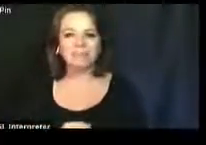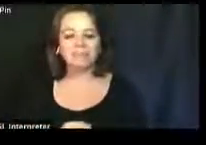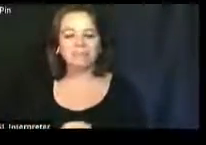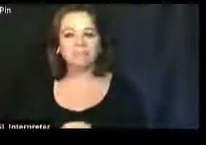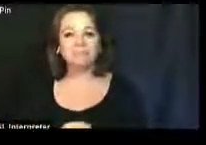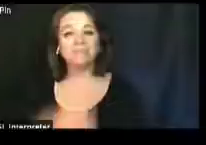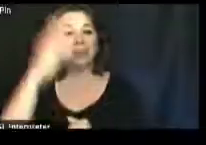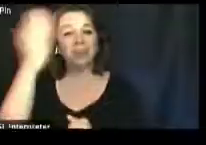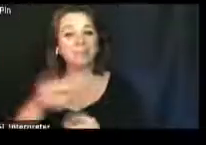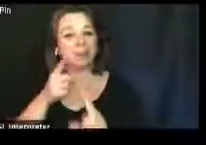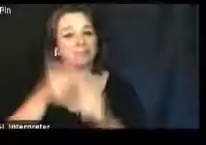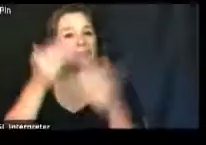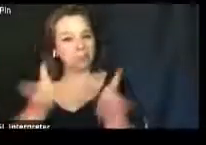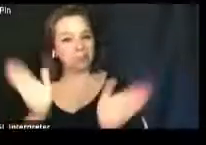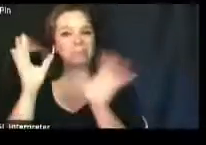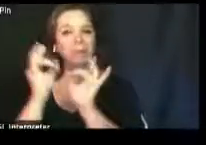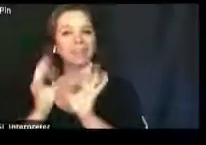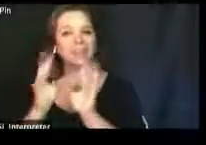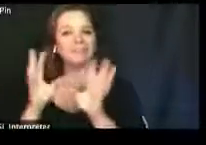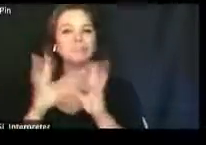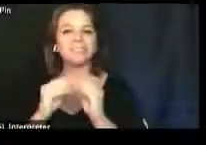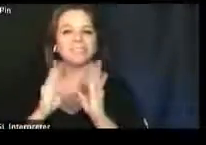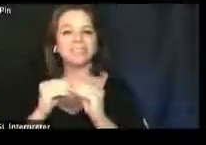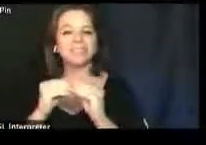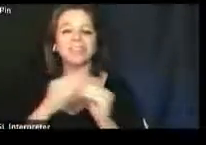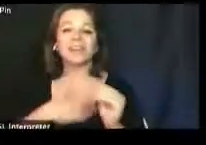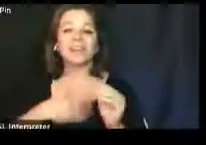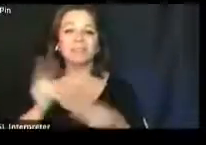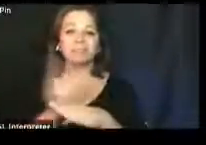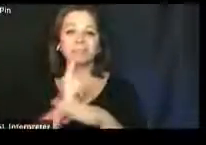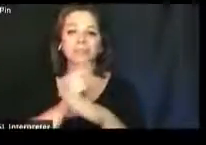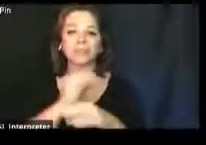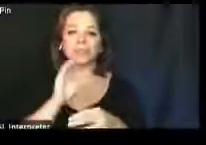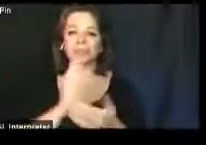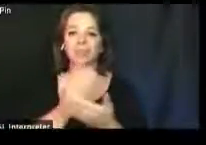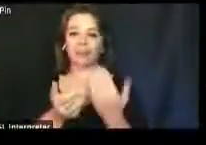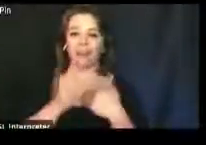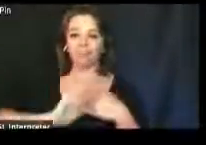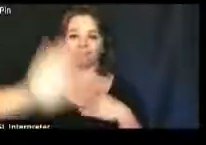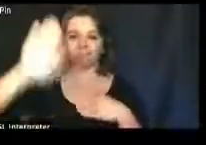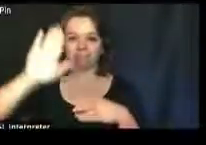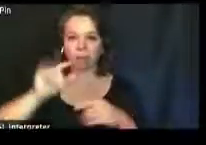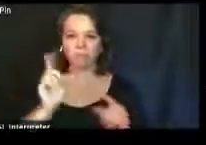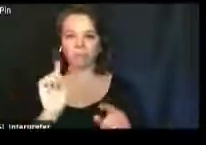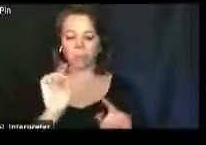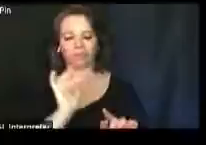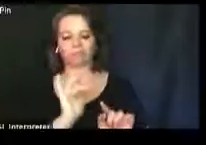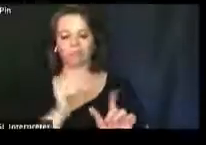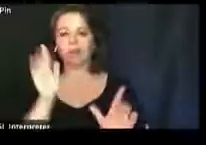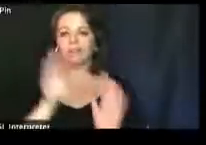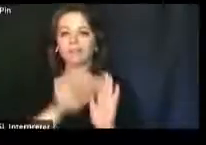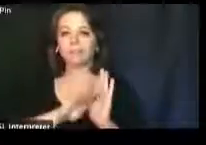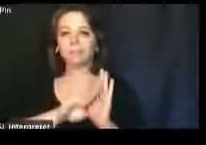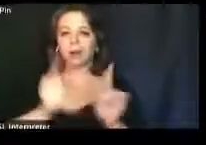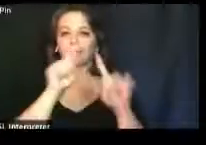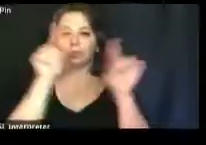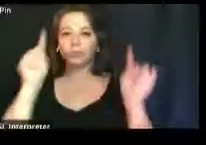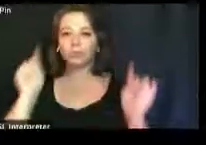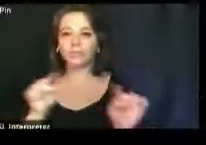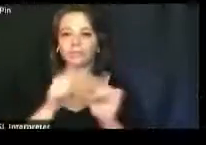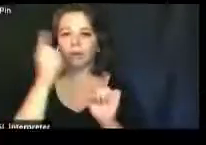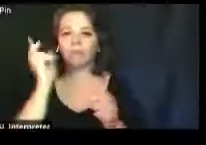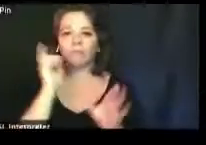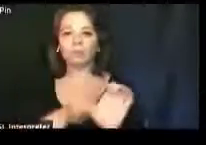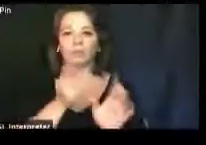public input session. Please use the raise your hand button at the bottom of your screen to enter the queue. When it is your turn to speak, you will